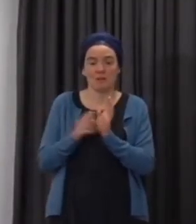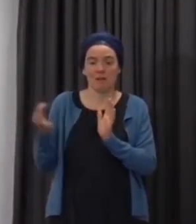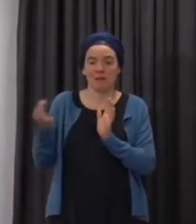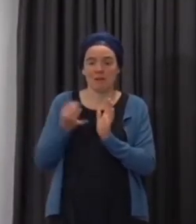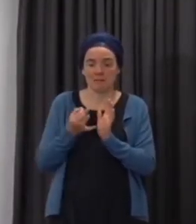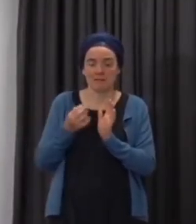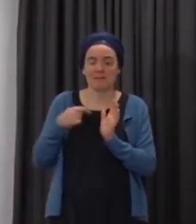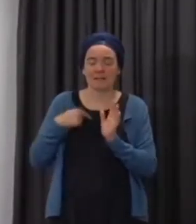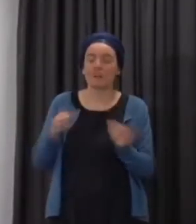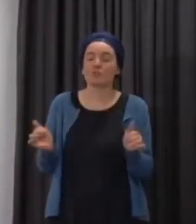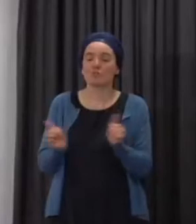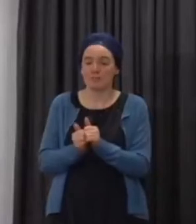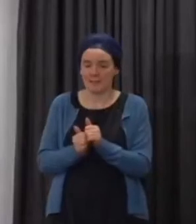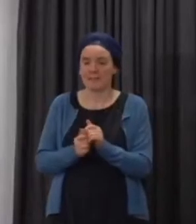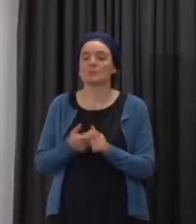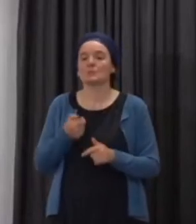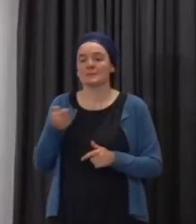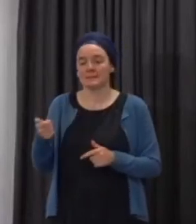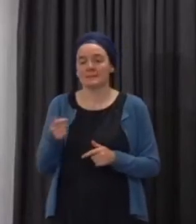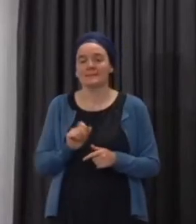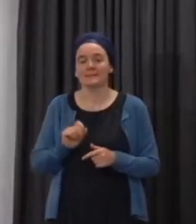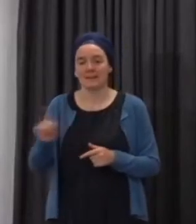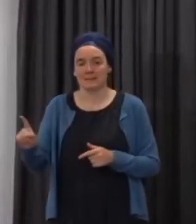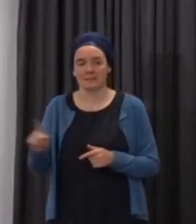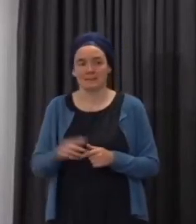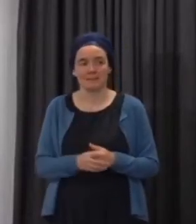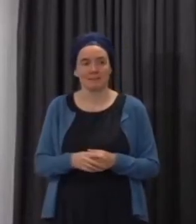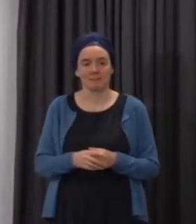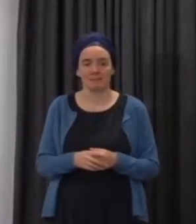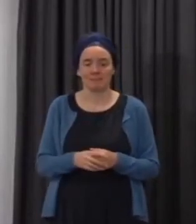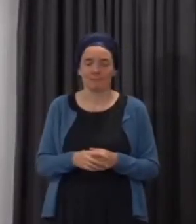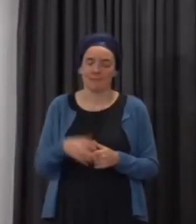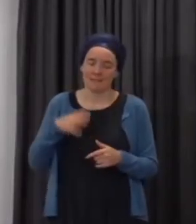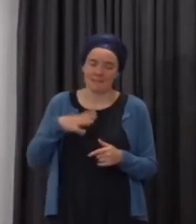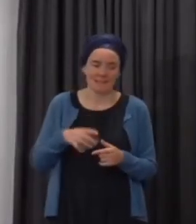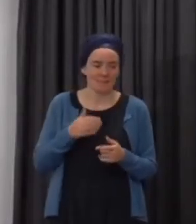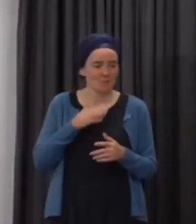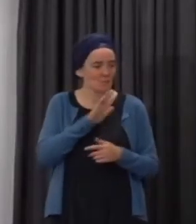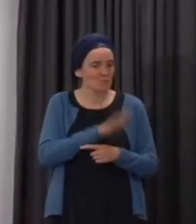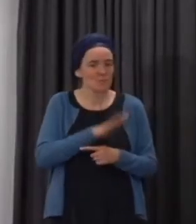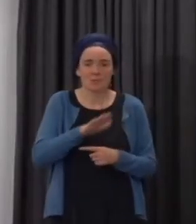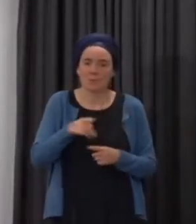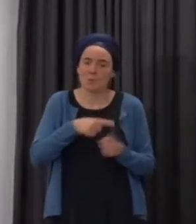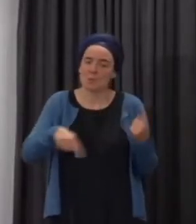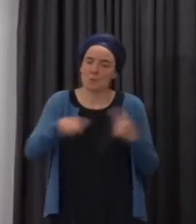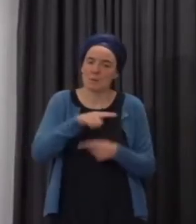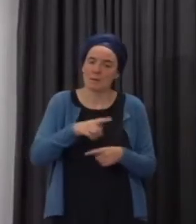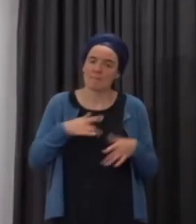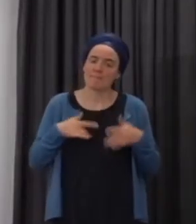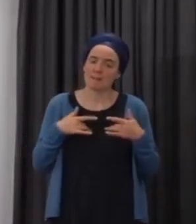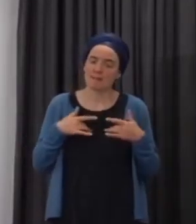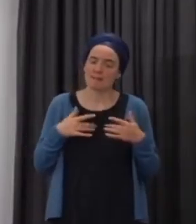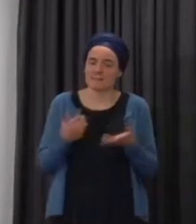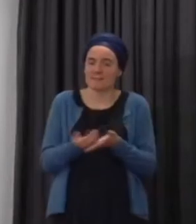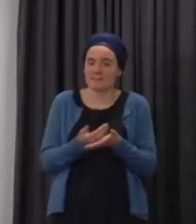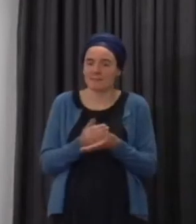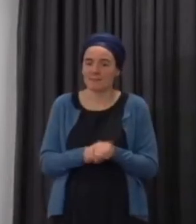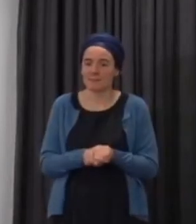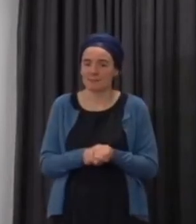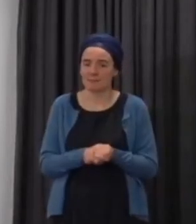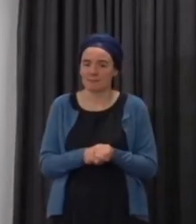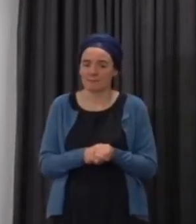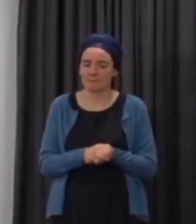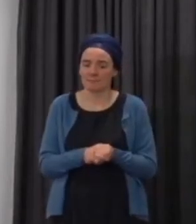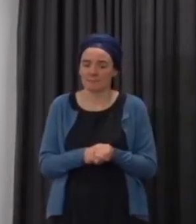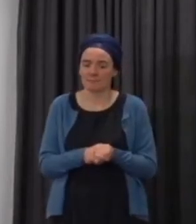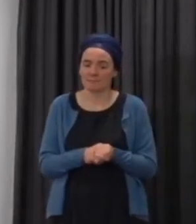that information to help to keep you and people you've been in contact with safe, as well as other people who you may not know, and that point about trying to break the chains